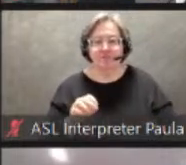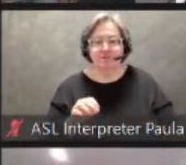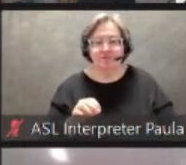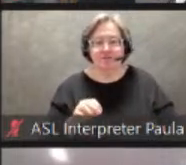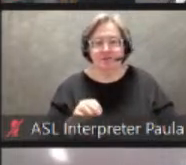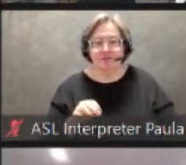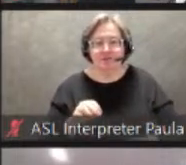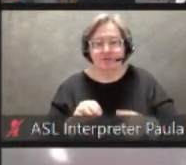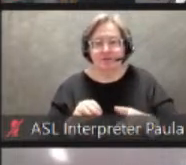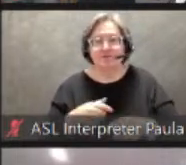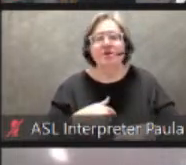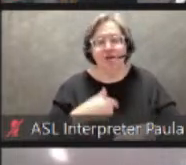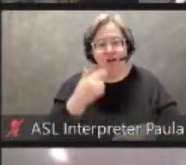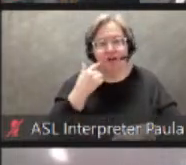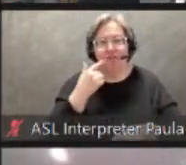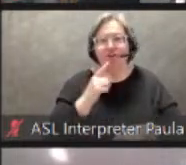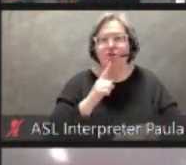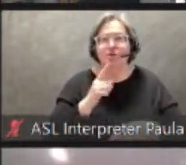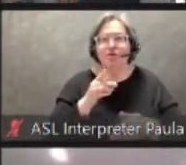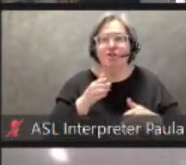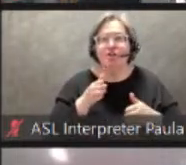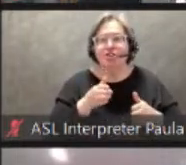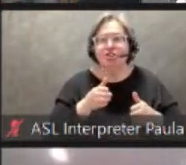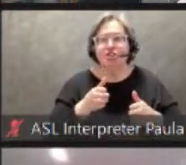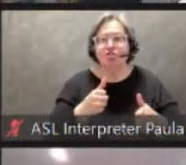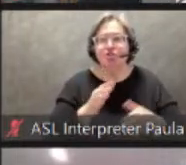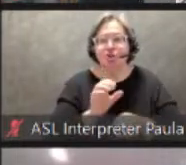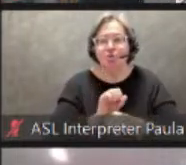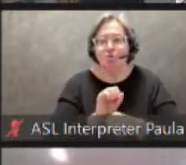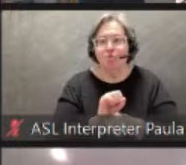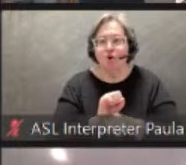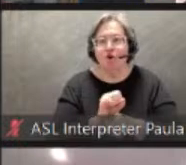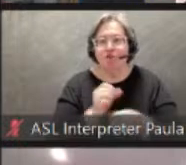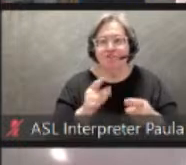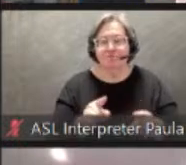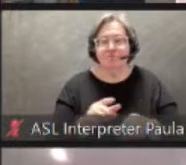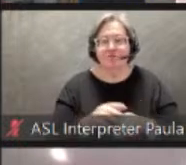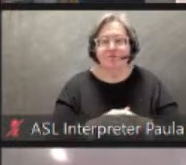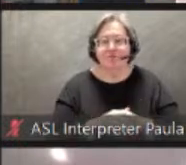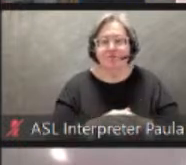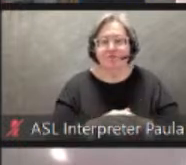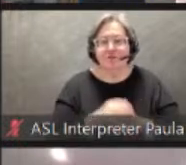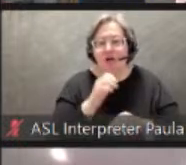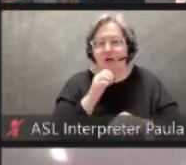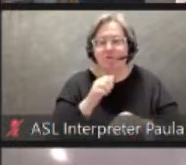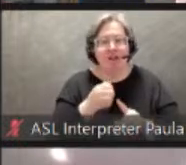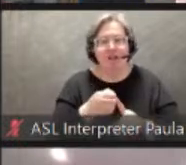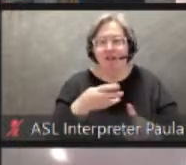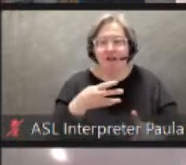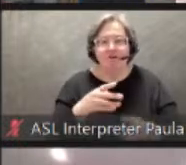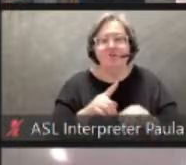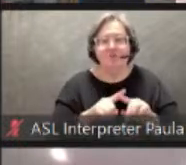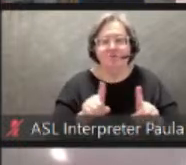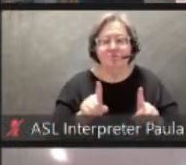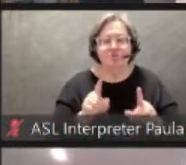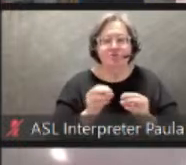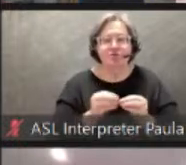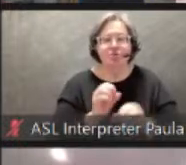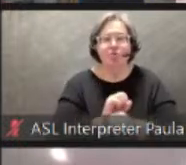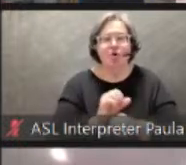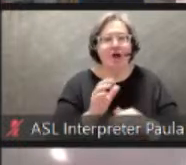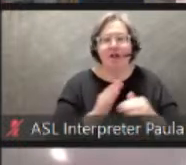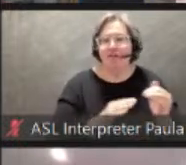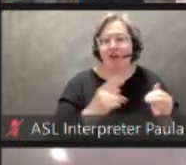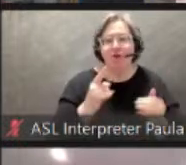talk, I think there is a bit of streetscape work that's happening as part of the project. So not going too far in detail, but I think there's more work than just the